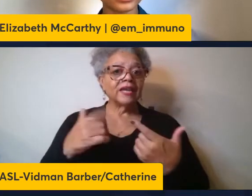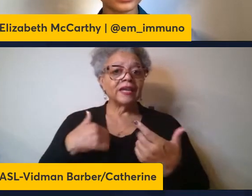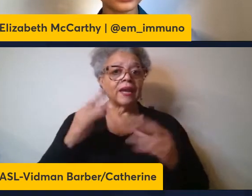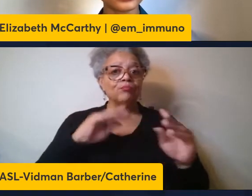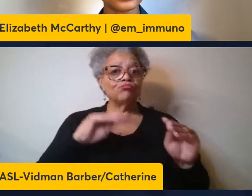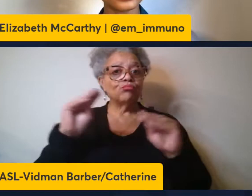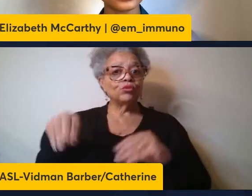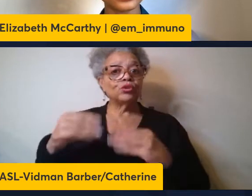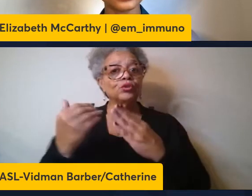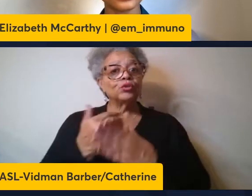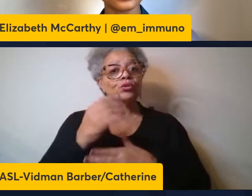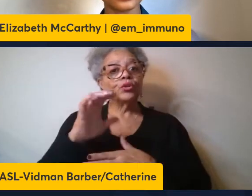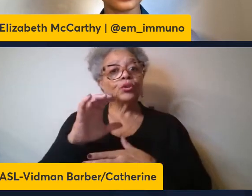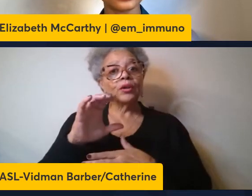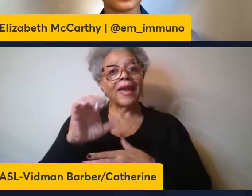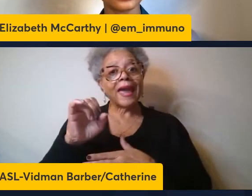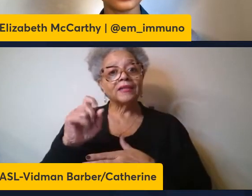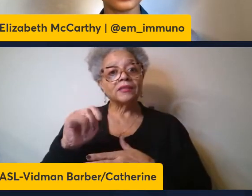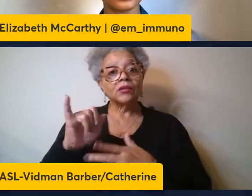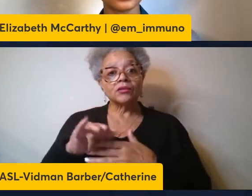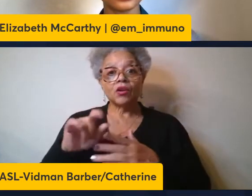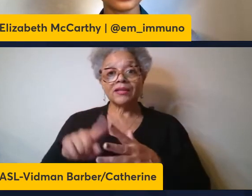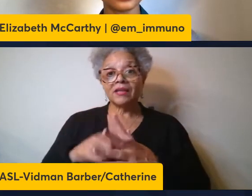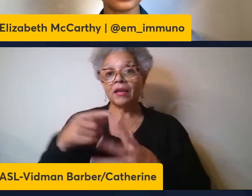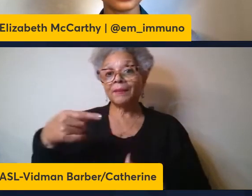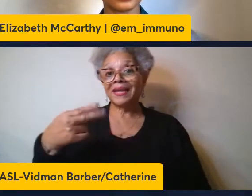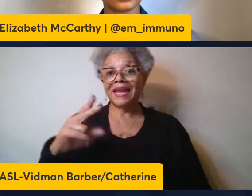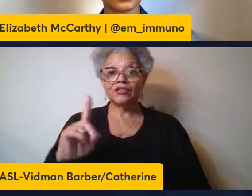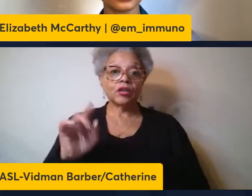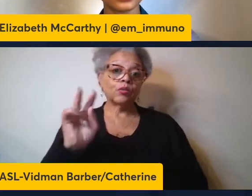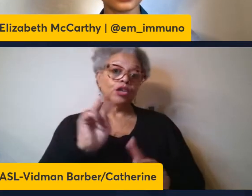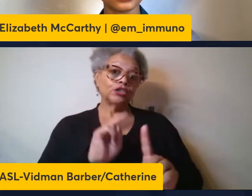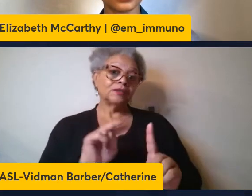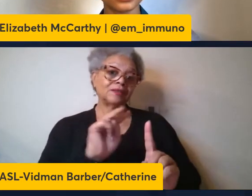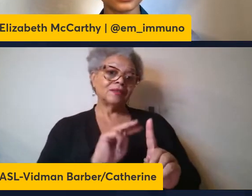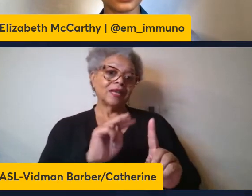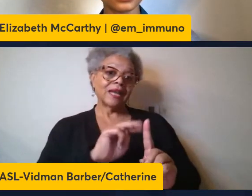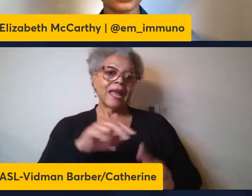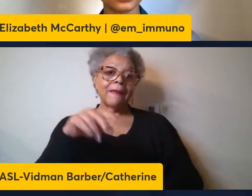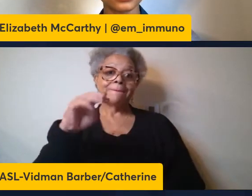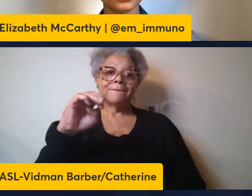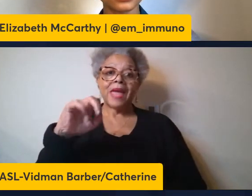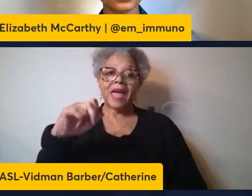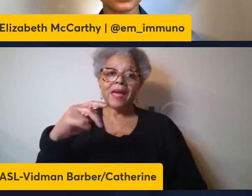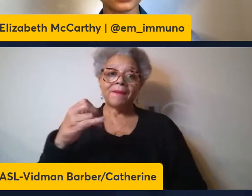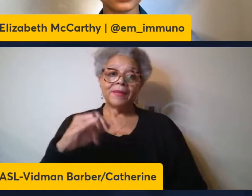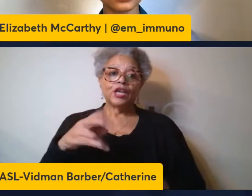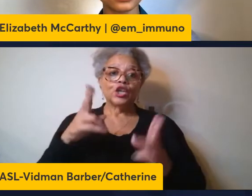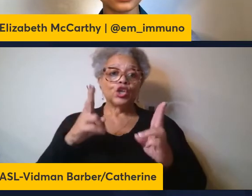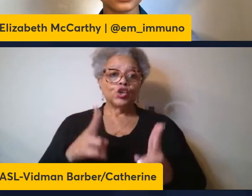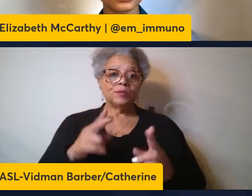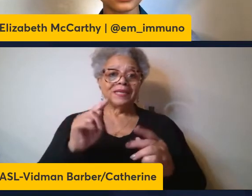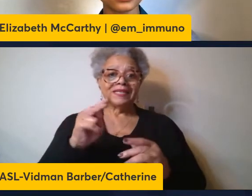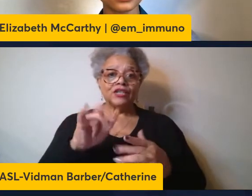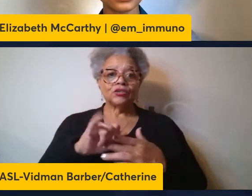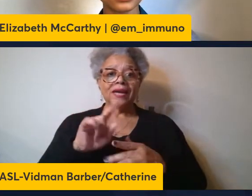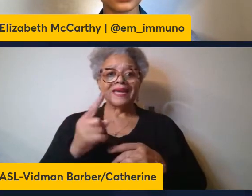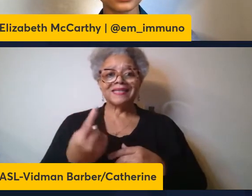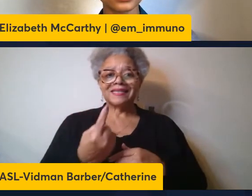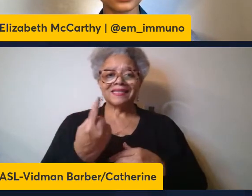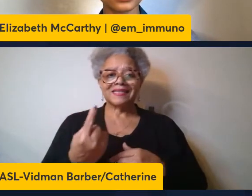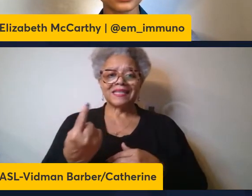where I began my PhD in the same group. So my PhD was all about looking at mapping human tissues at single cell